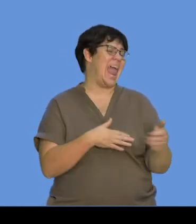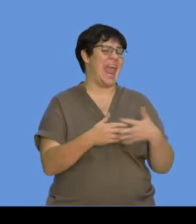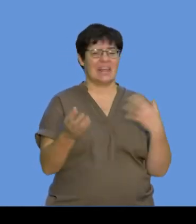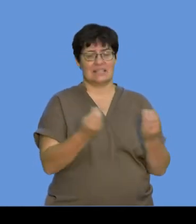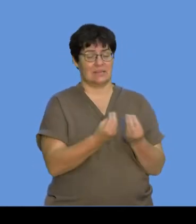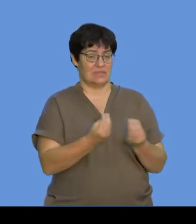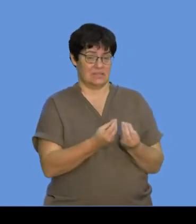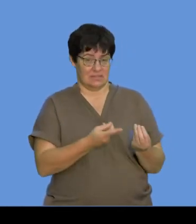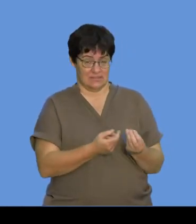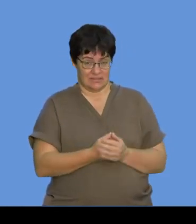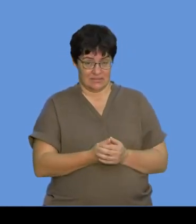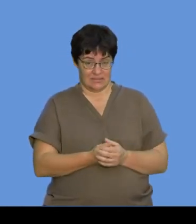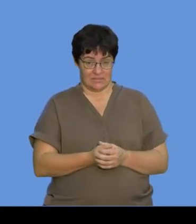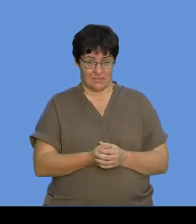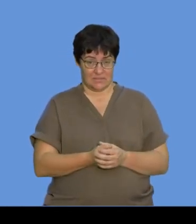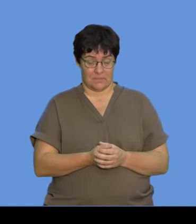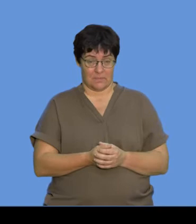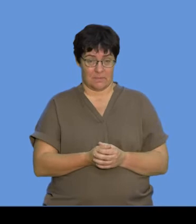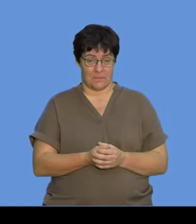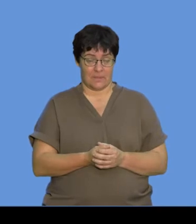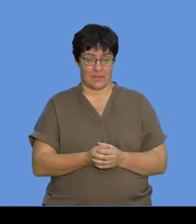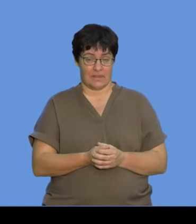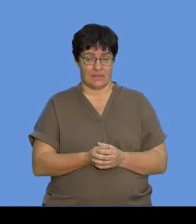any substance, okay,